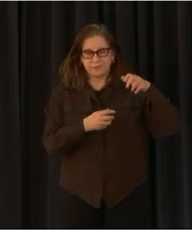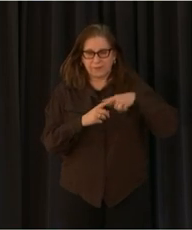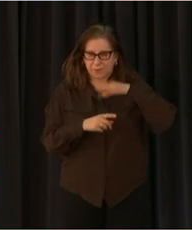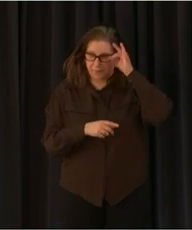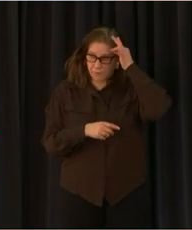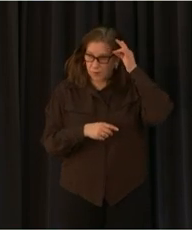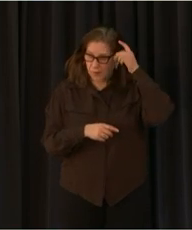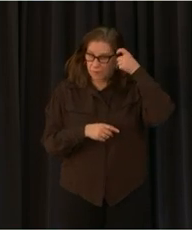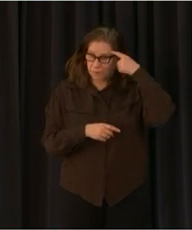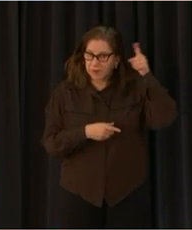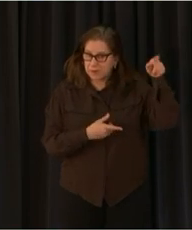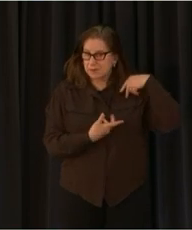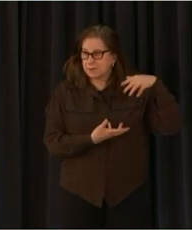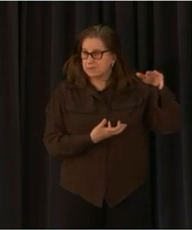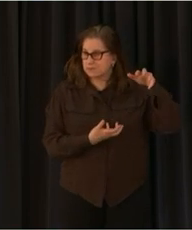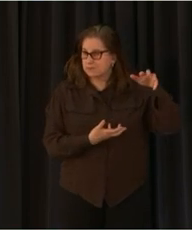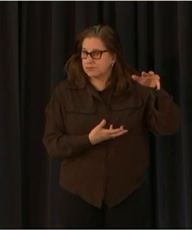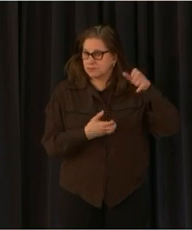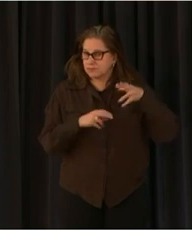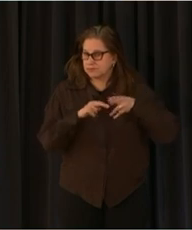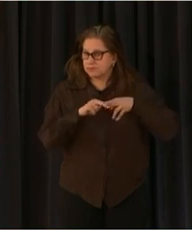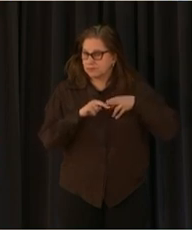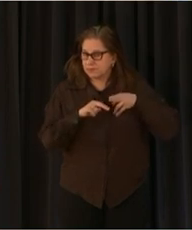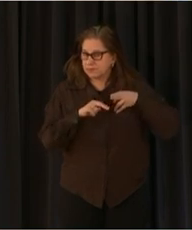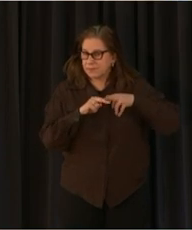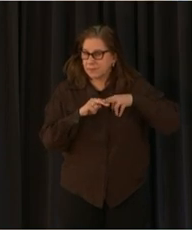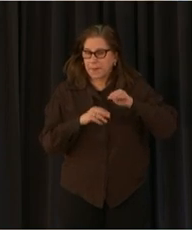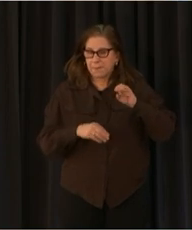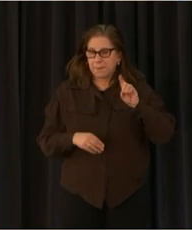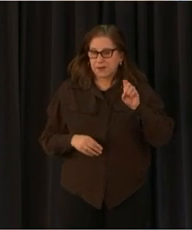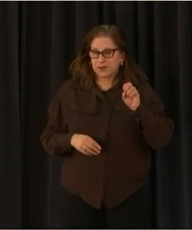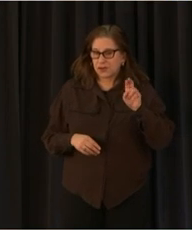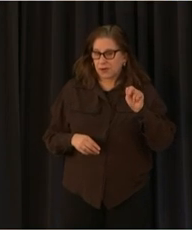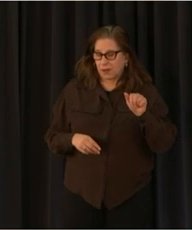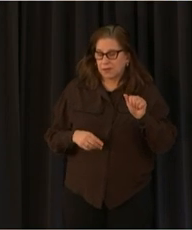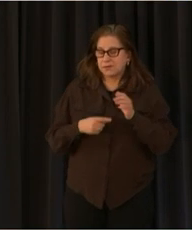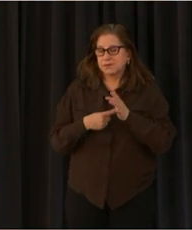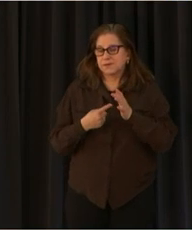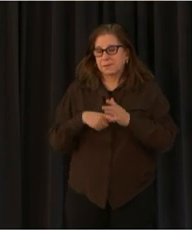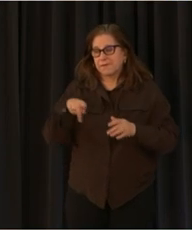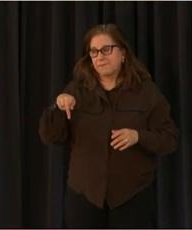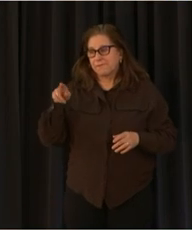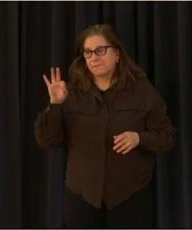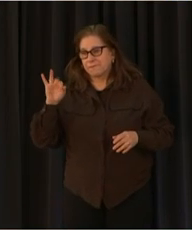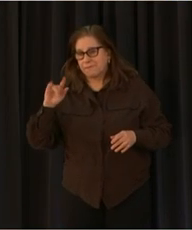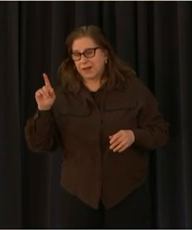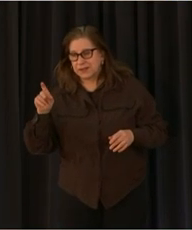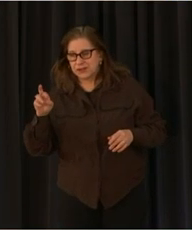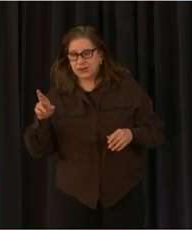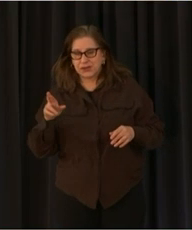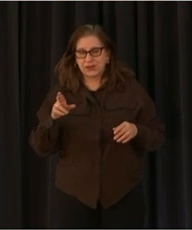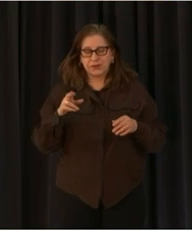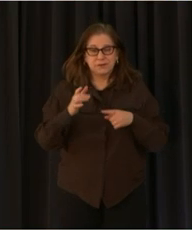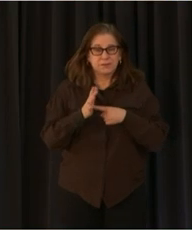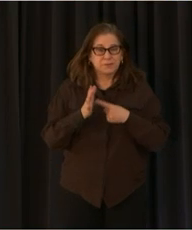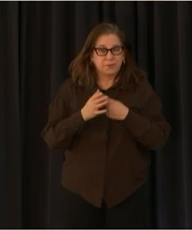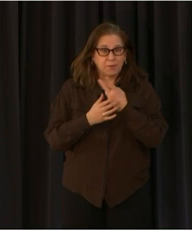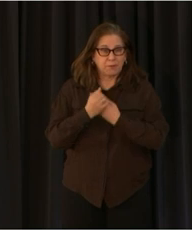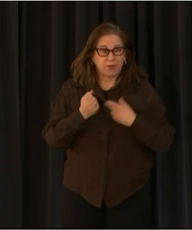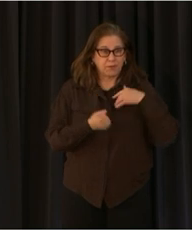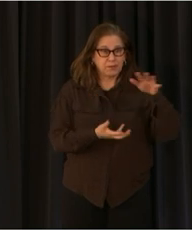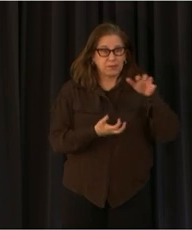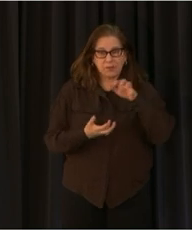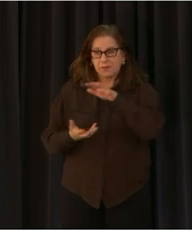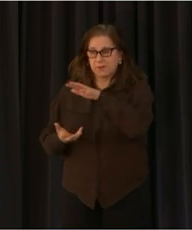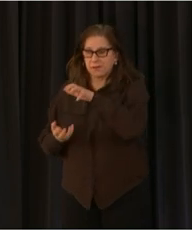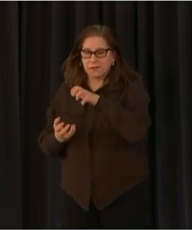Sometimes that increase has been of Moderna only. Sometimes it's been of Pfizer. and sometimes it's been a combination of both Moderna and